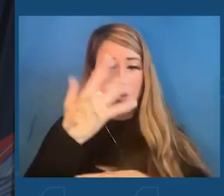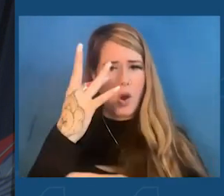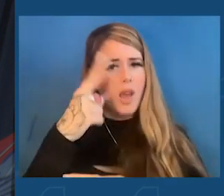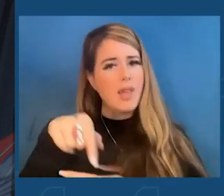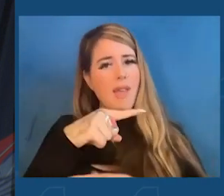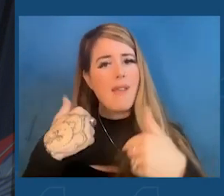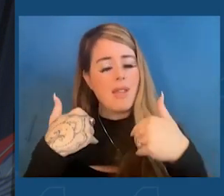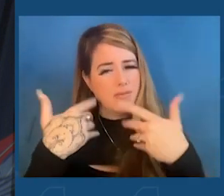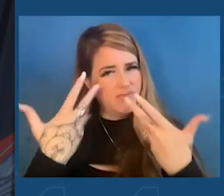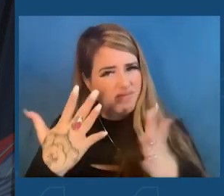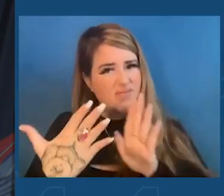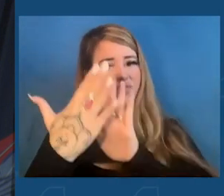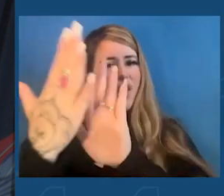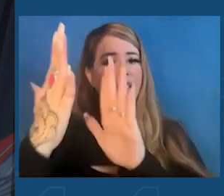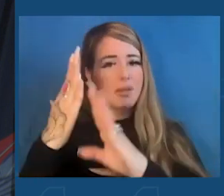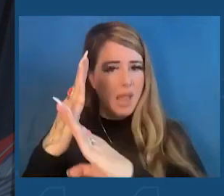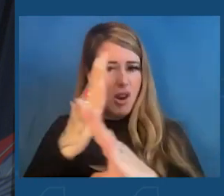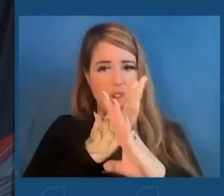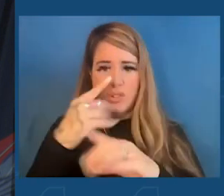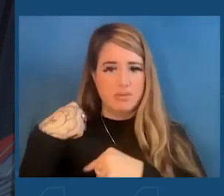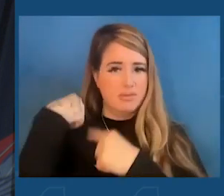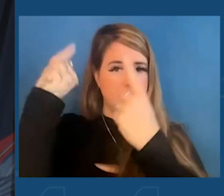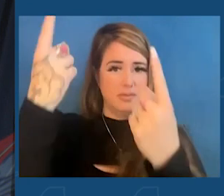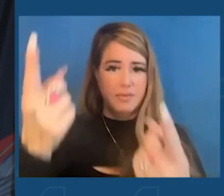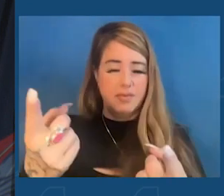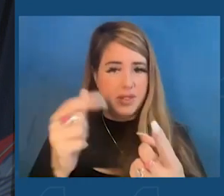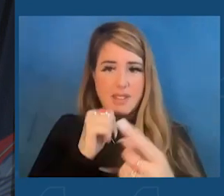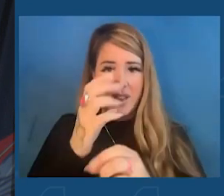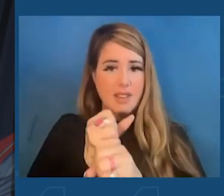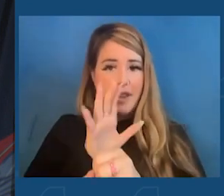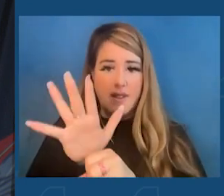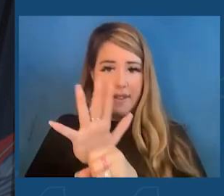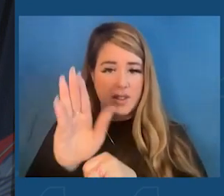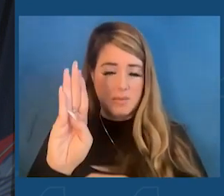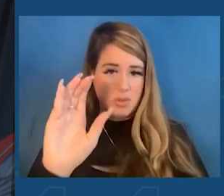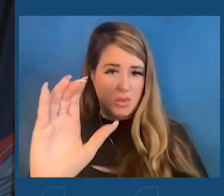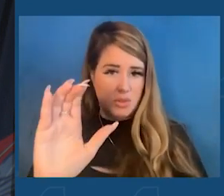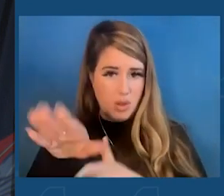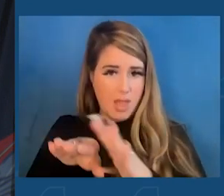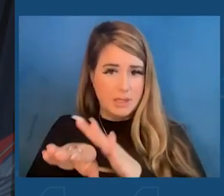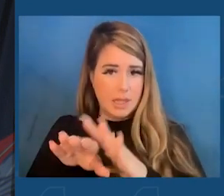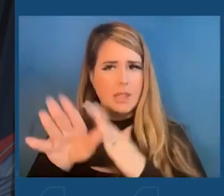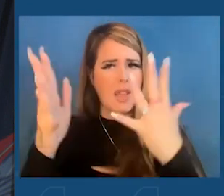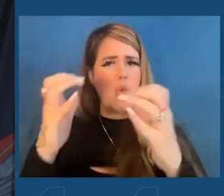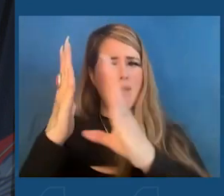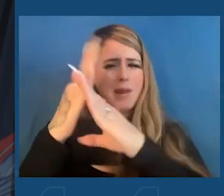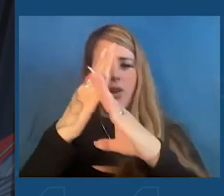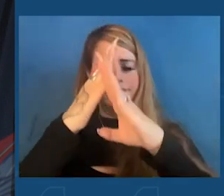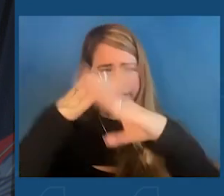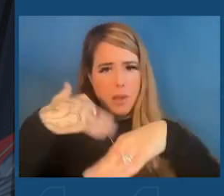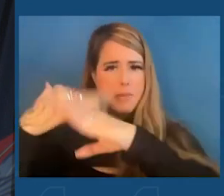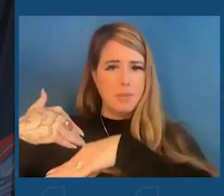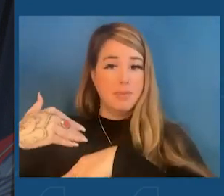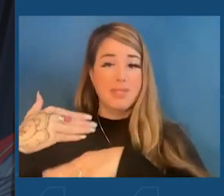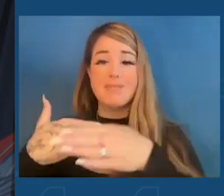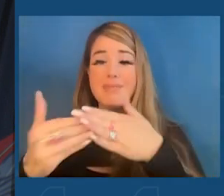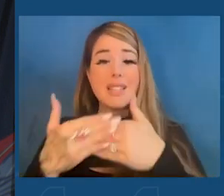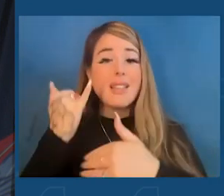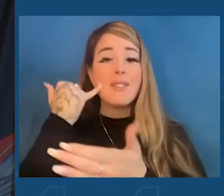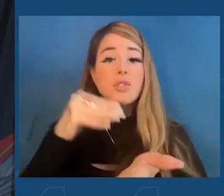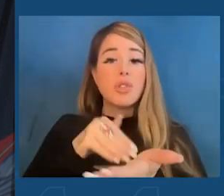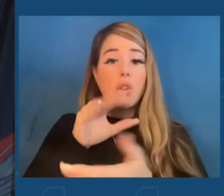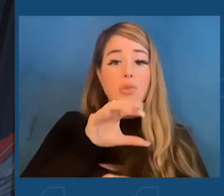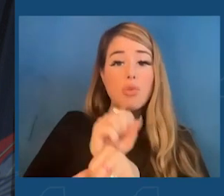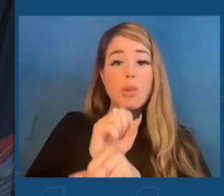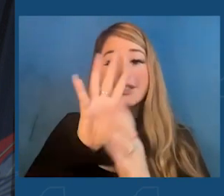faced these barriers to accessing birth control themselves, and they want to work to eliminate them. Even if a doctor's appointment is